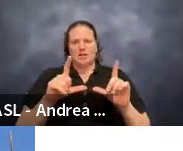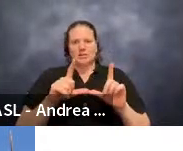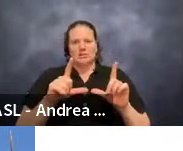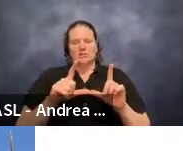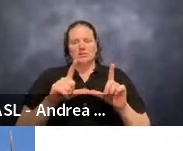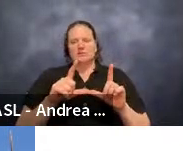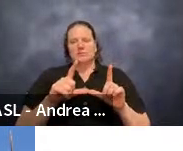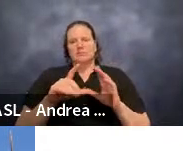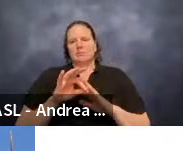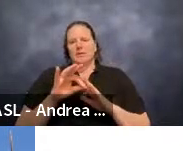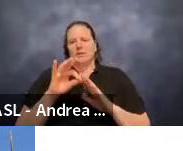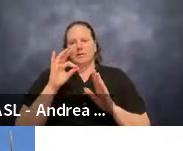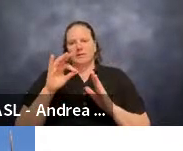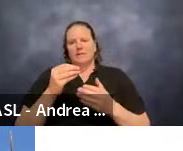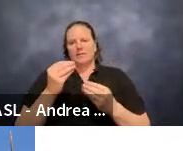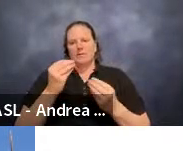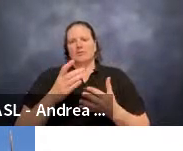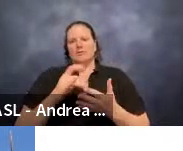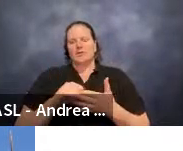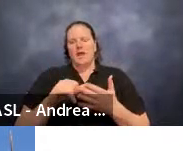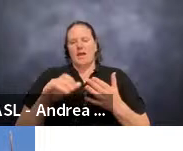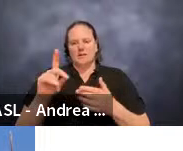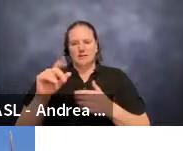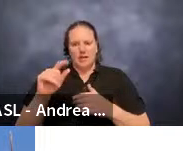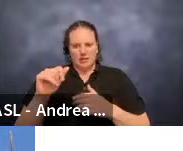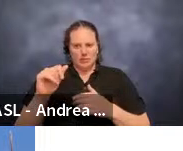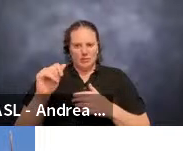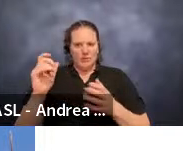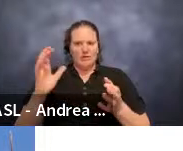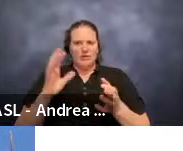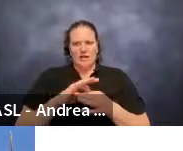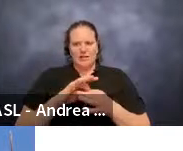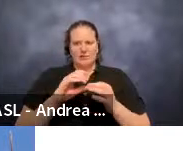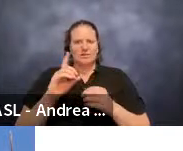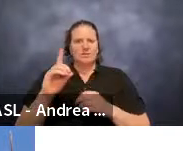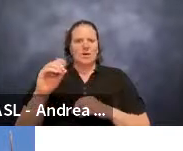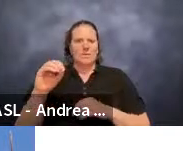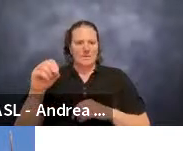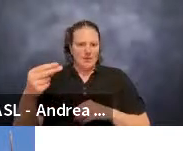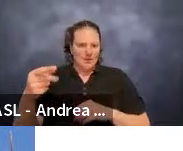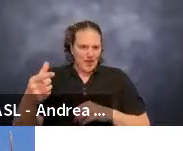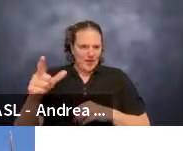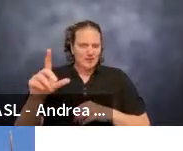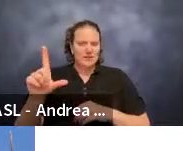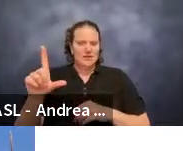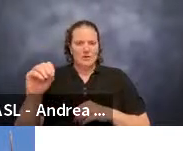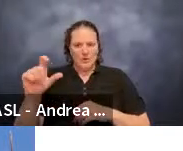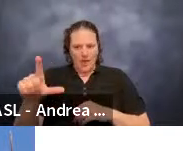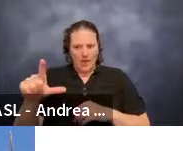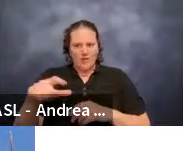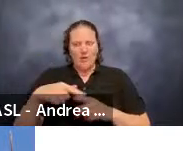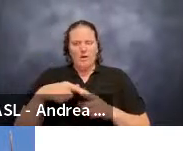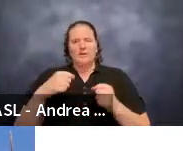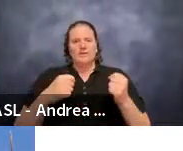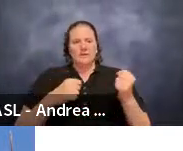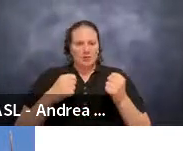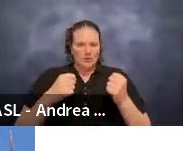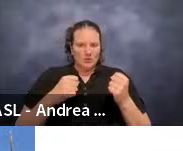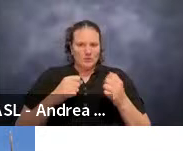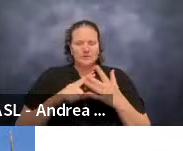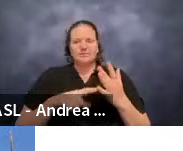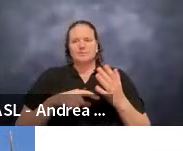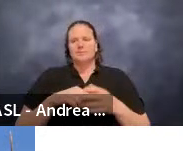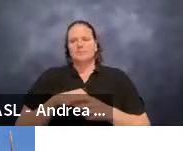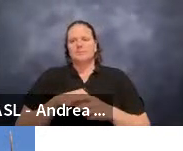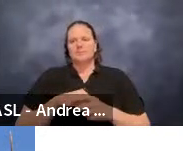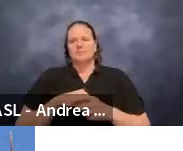and that data is used to connect to the Department of Licensing or Department of Motor Vehicles, and a bill